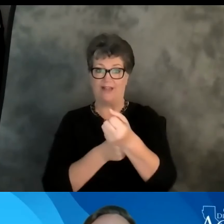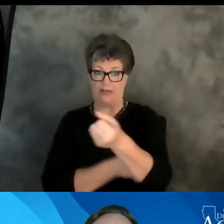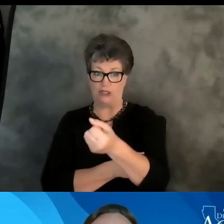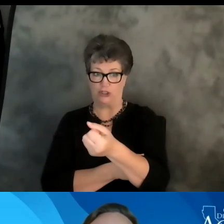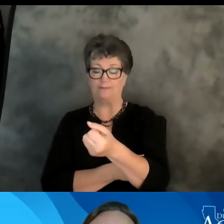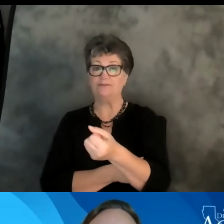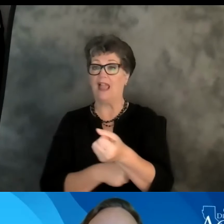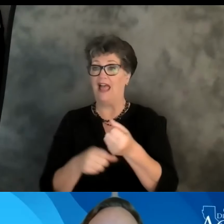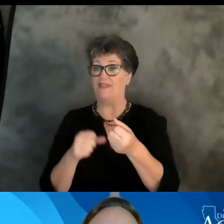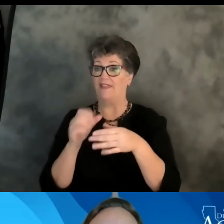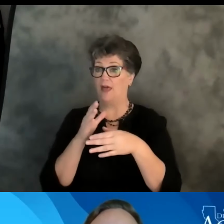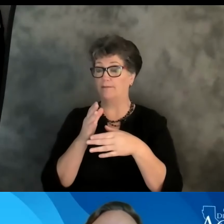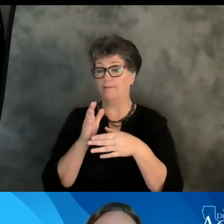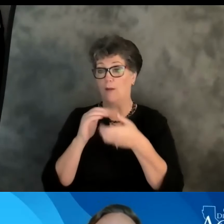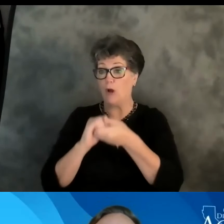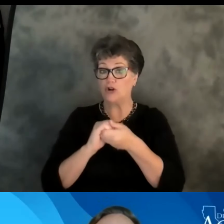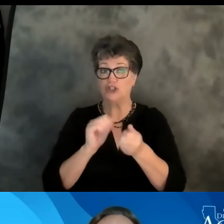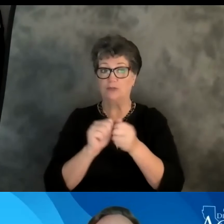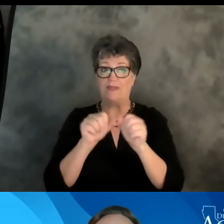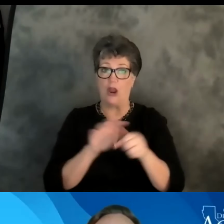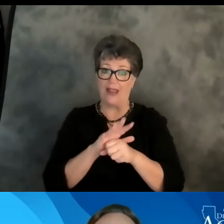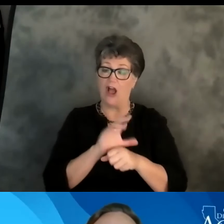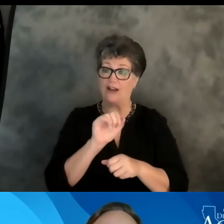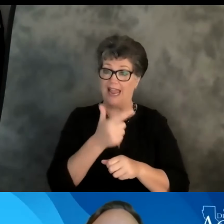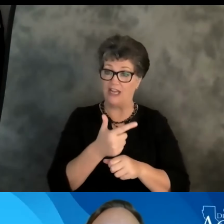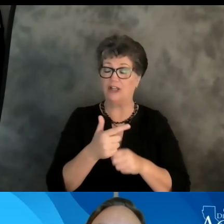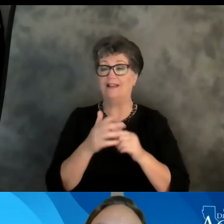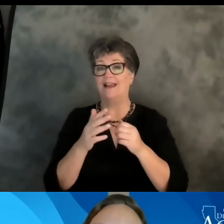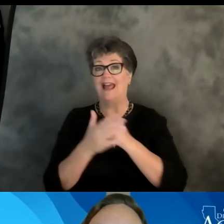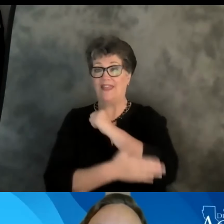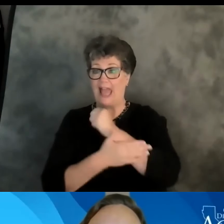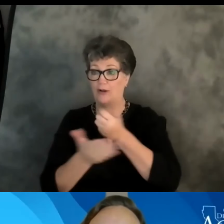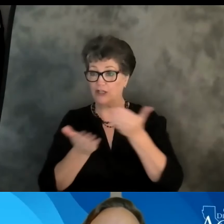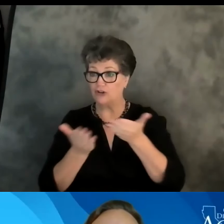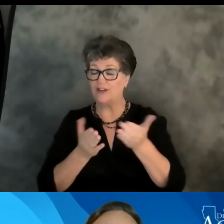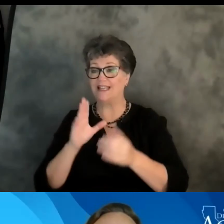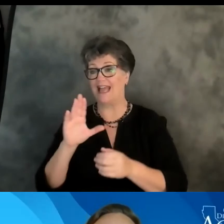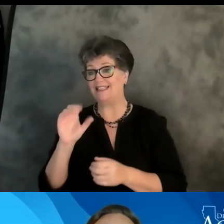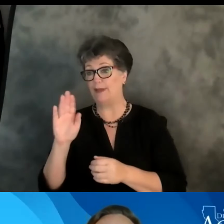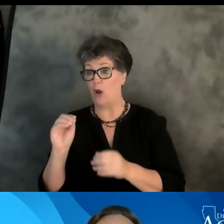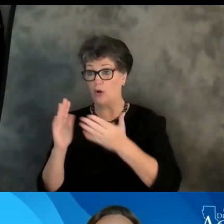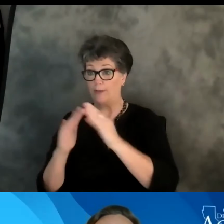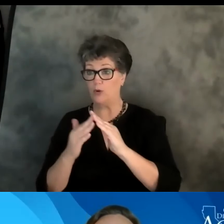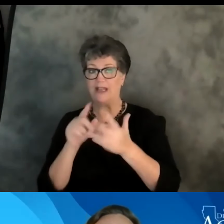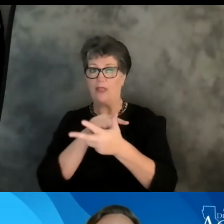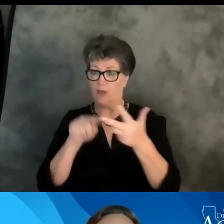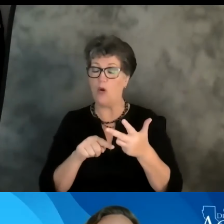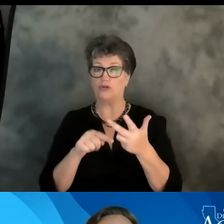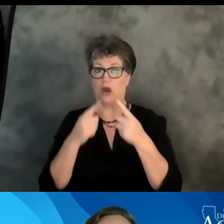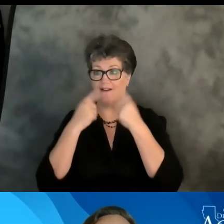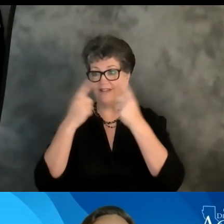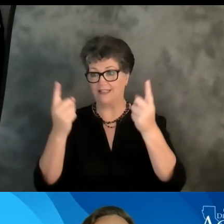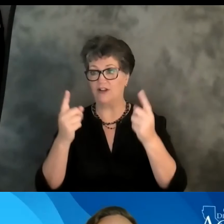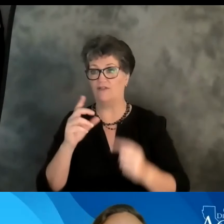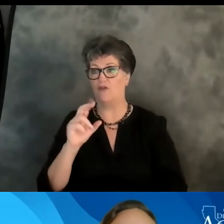that the partnership between the Area Agency on Aging, the County Aging Services, and the CBO community is the key to an effective hub and spoke